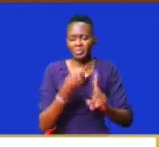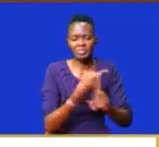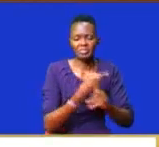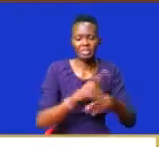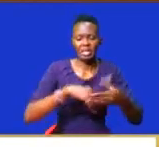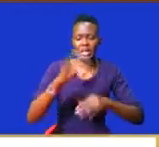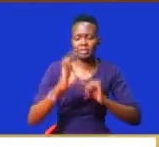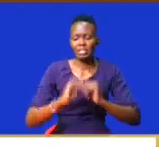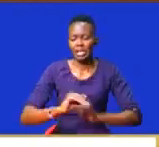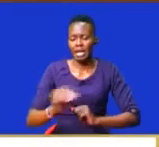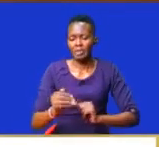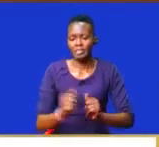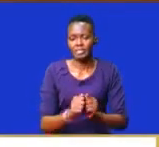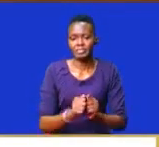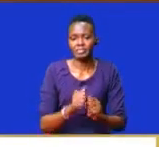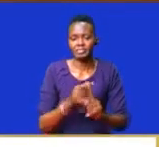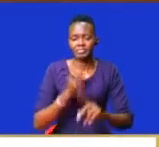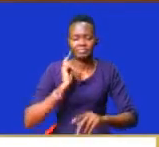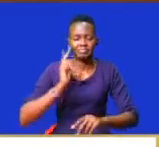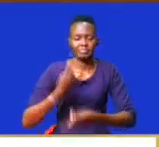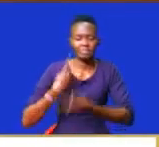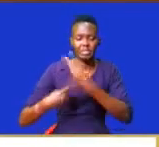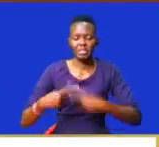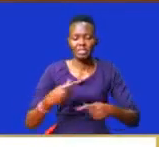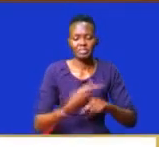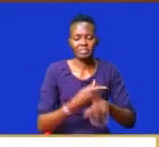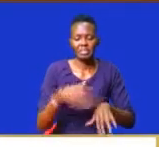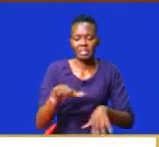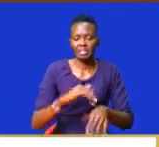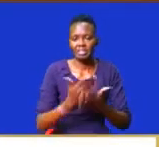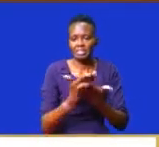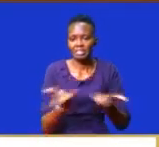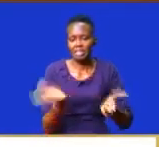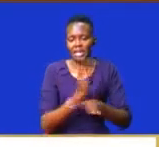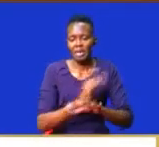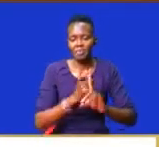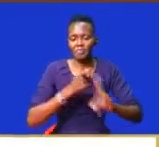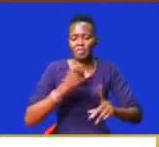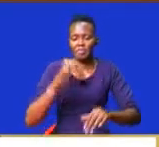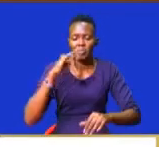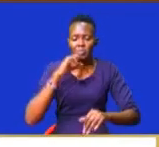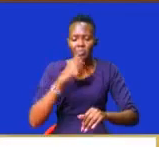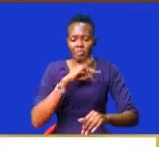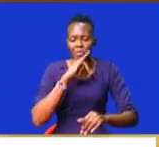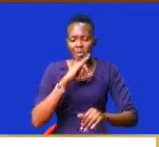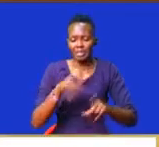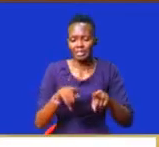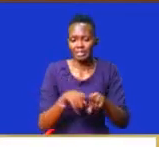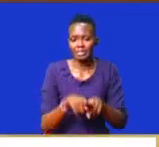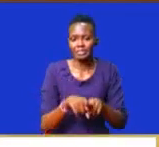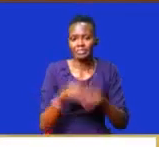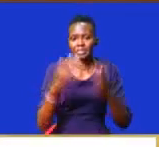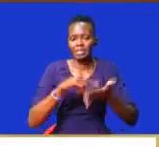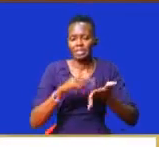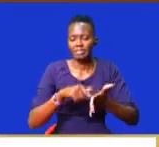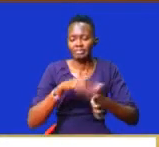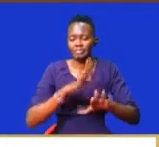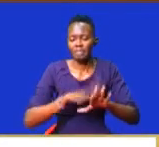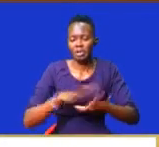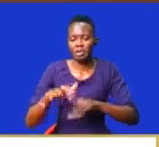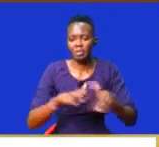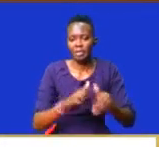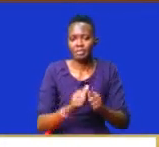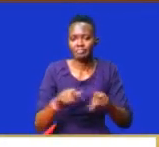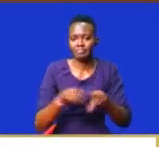ka bolo ma si kuno mo ko ko ipo ka nyaka nyaka nyaka sana ke usu kibuye mo black speed bay bolo ni kapen e